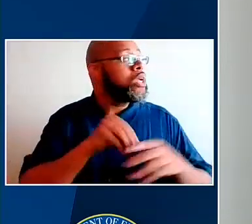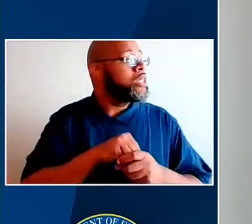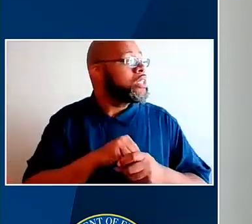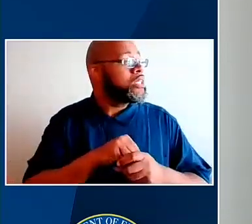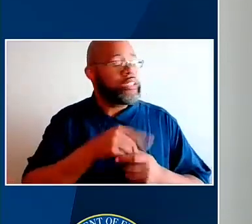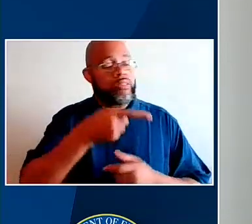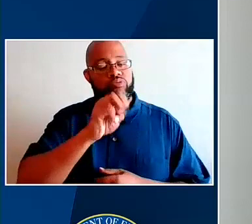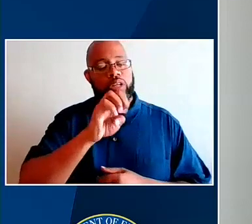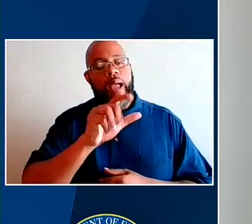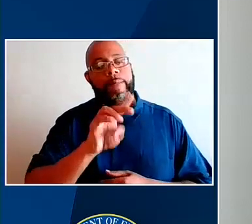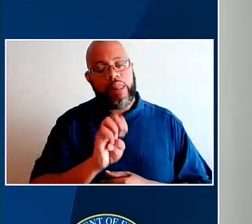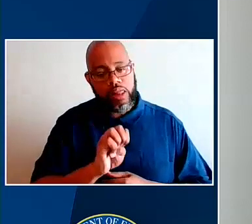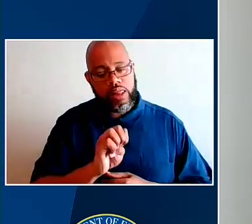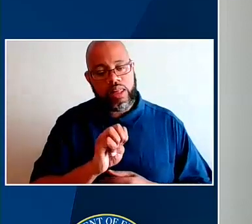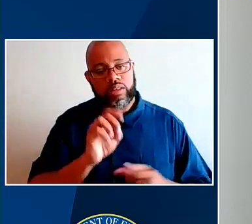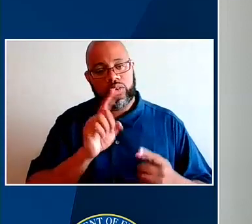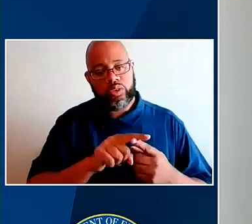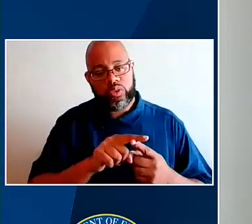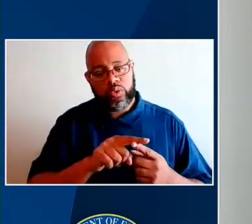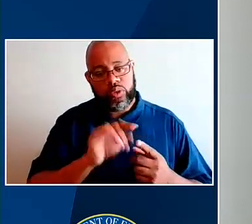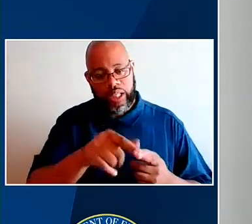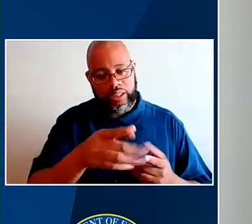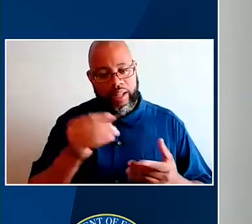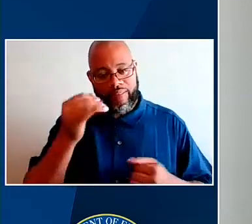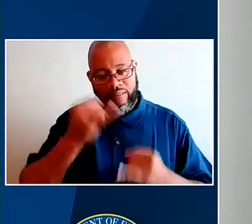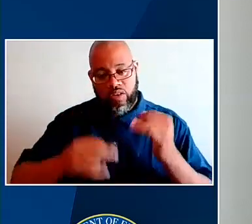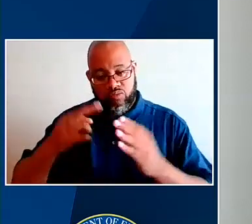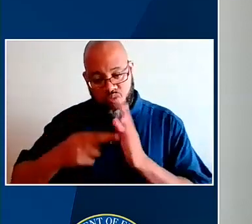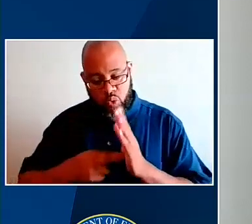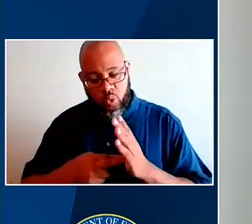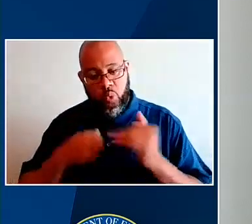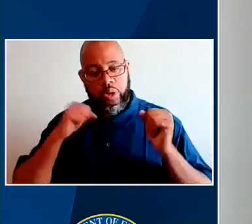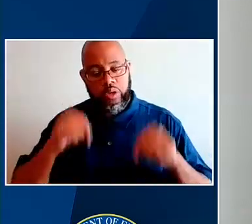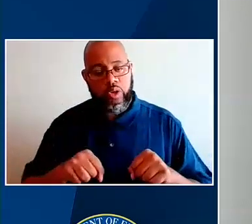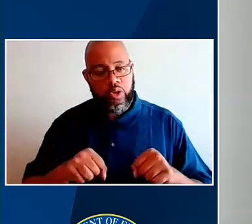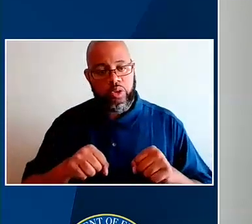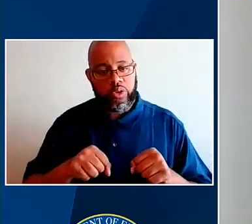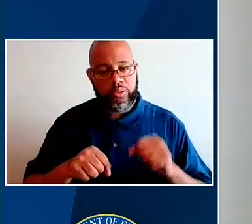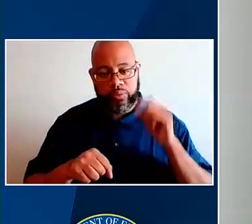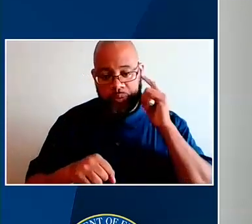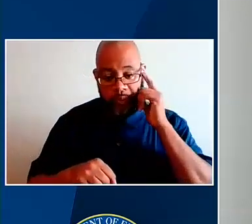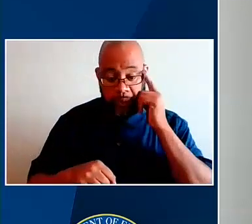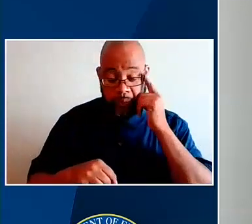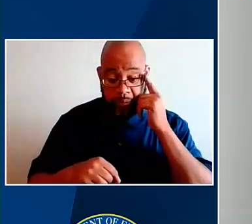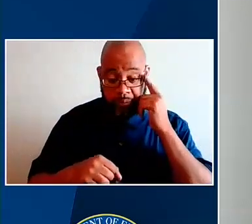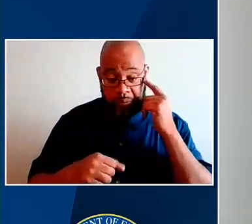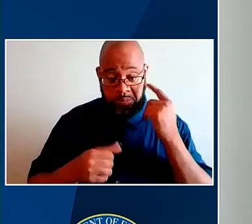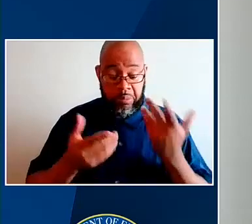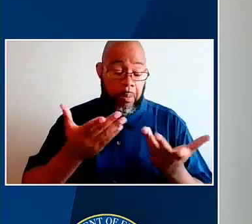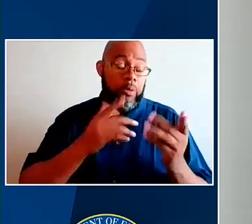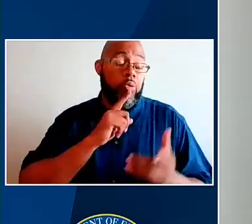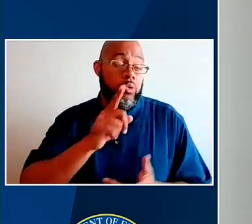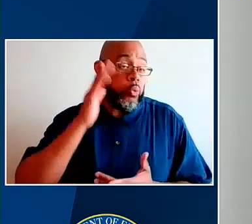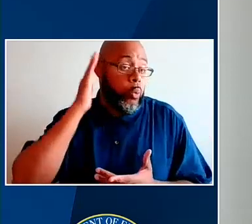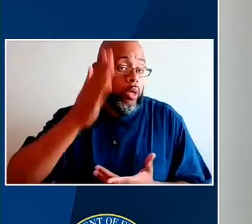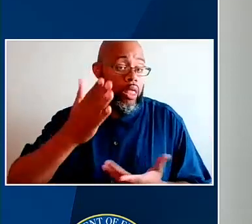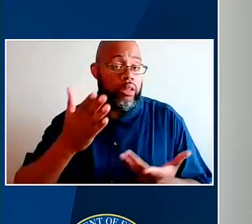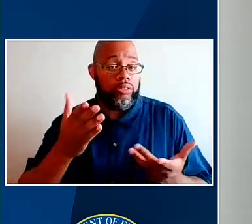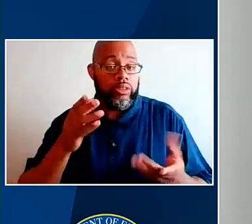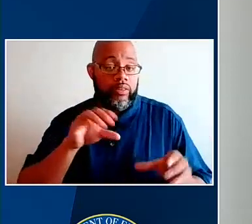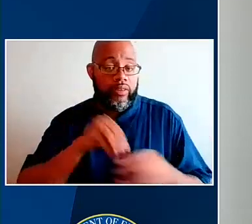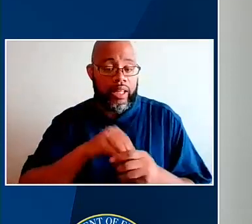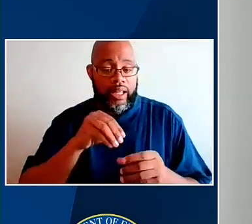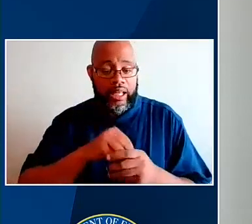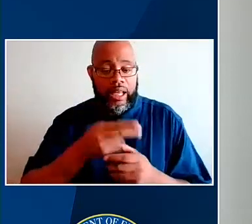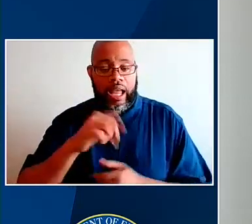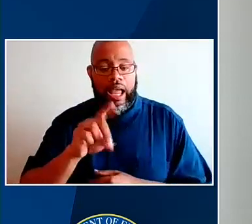to the final to the NPRM and the final rules. We certainly can and I'm almost surely will do that in the FSA